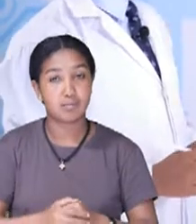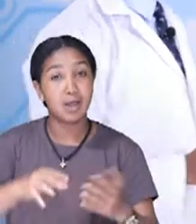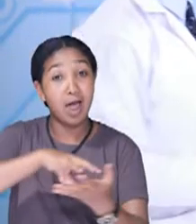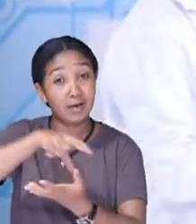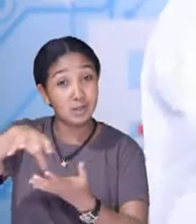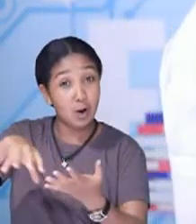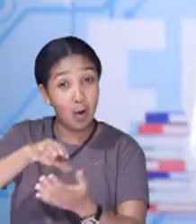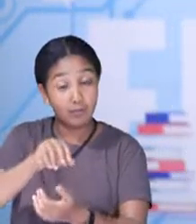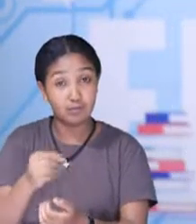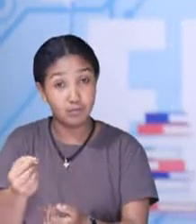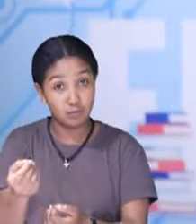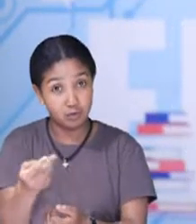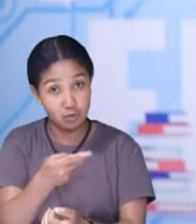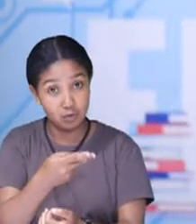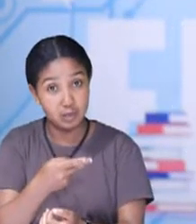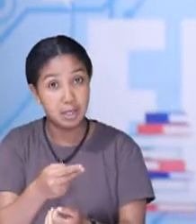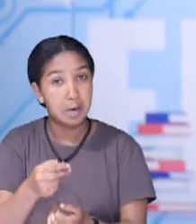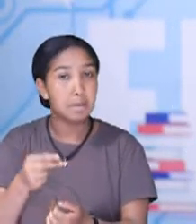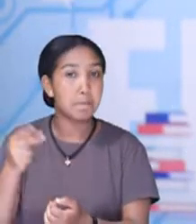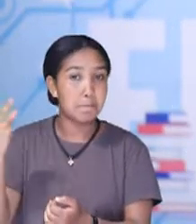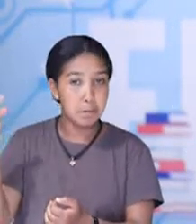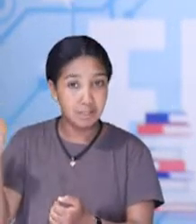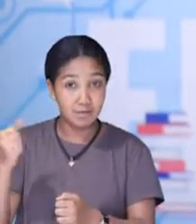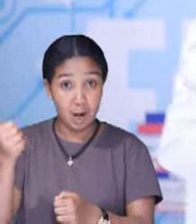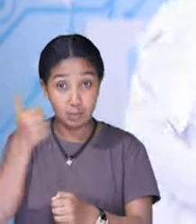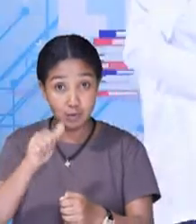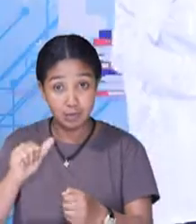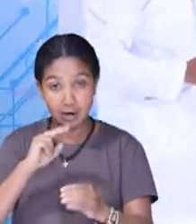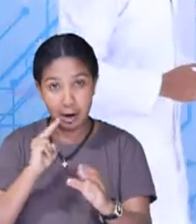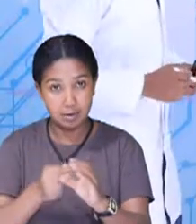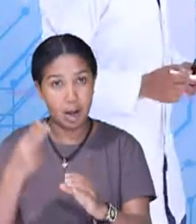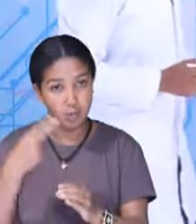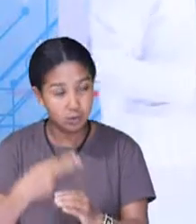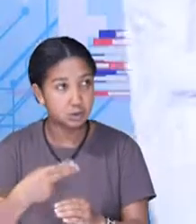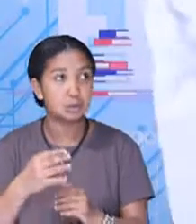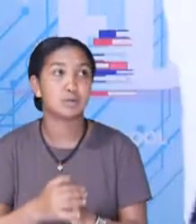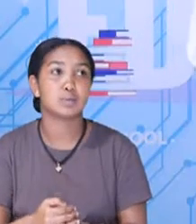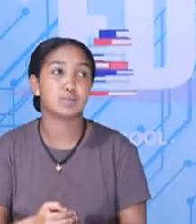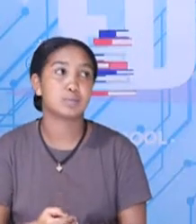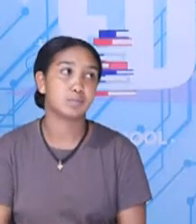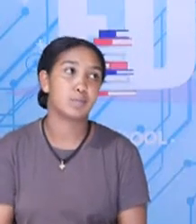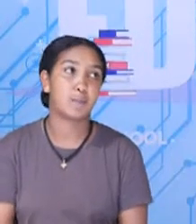reaction of those primitive atmosphere gases, hydrogen,